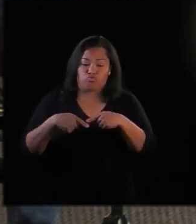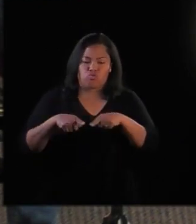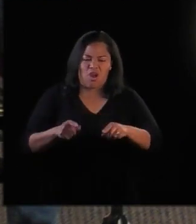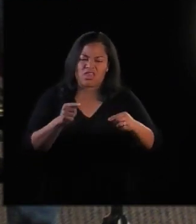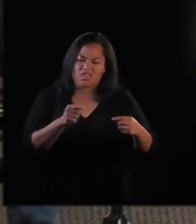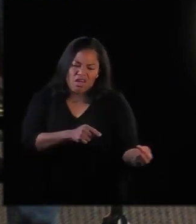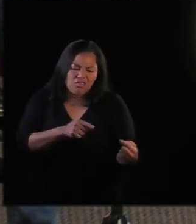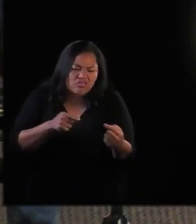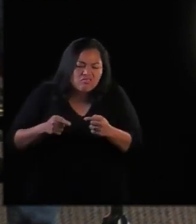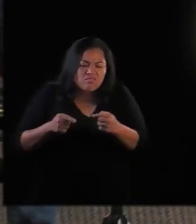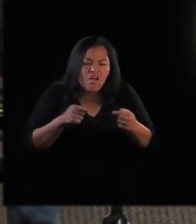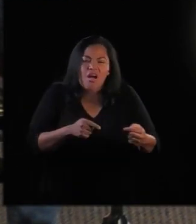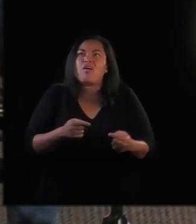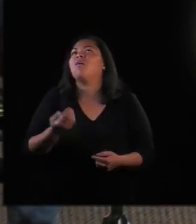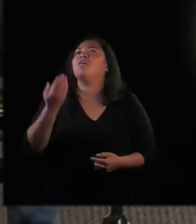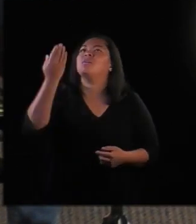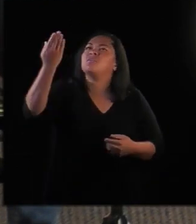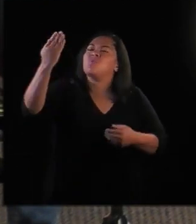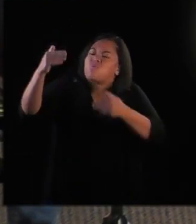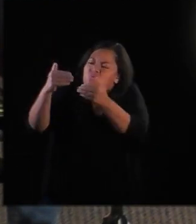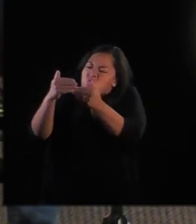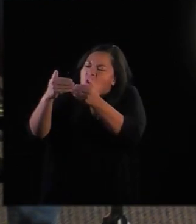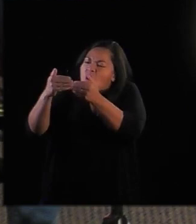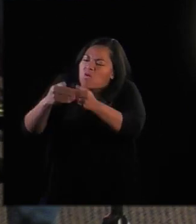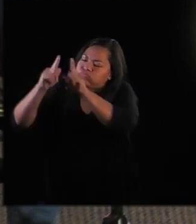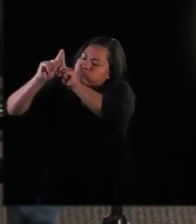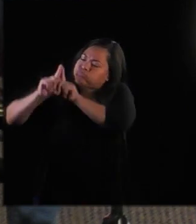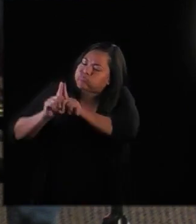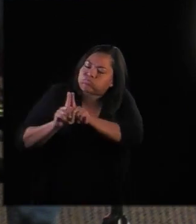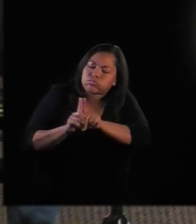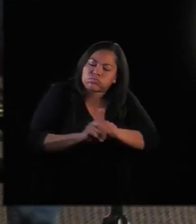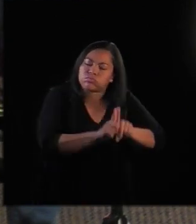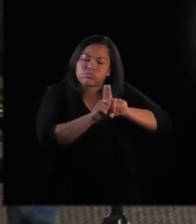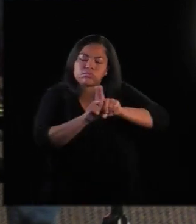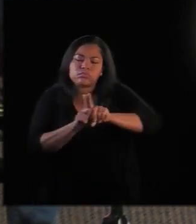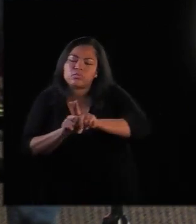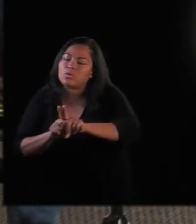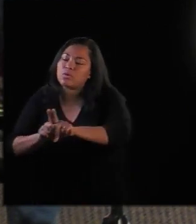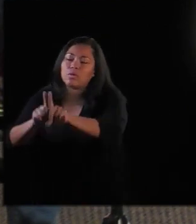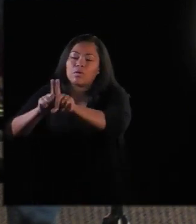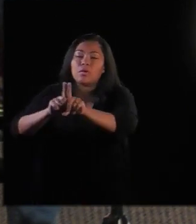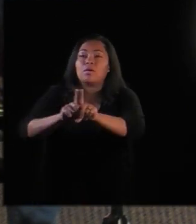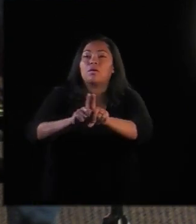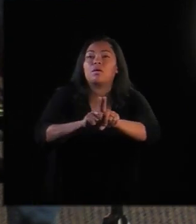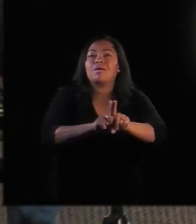Darkest nights, you were close like no other.